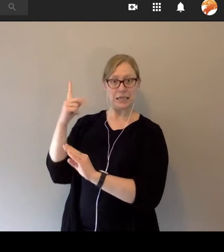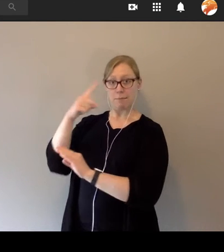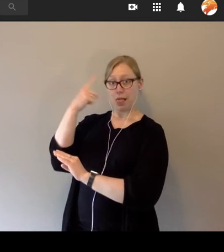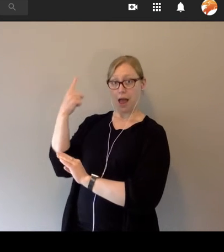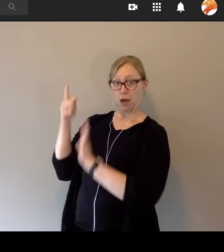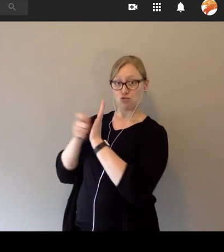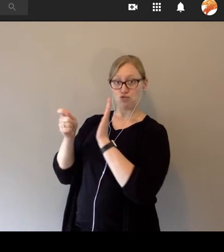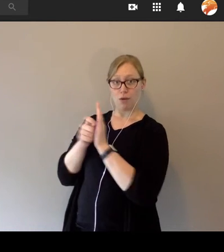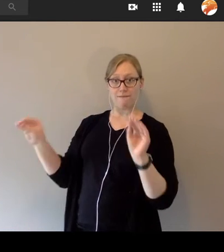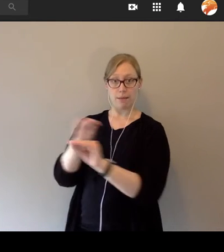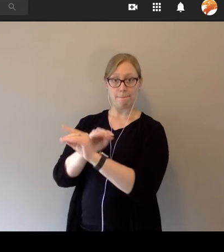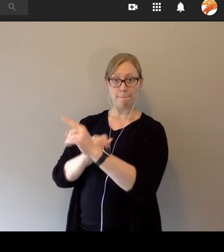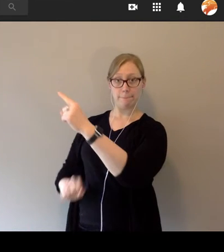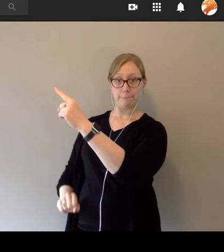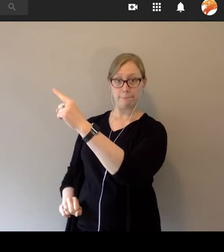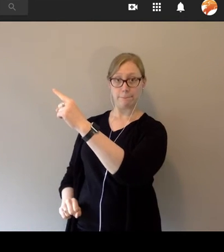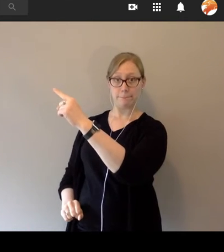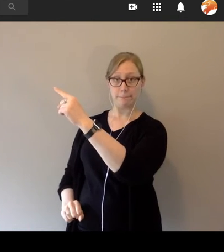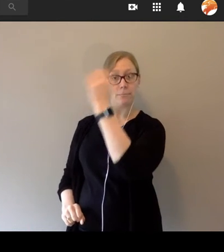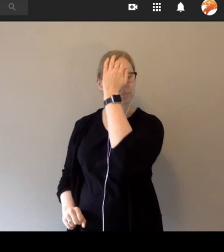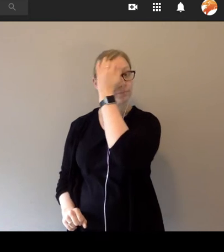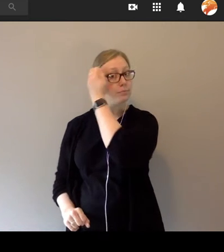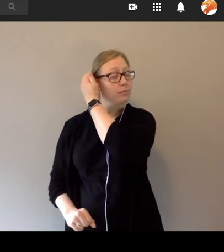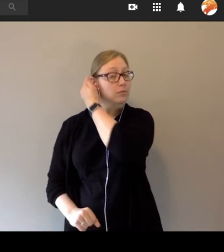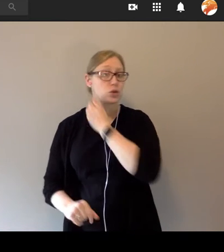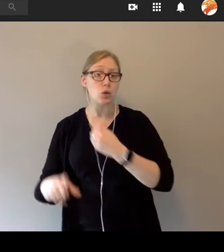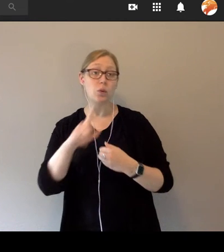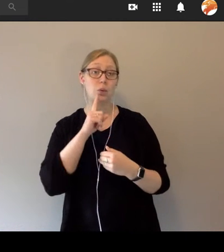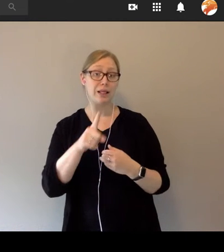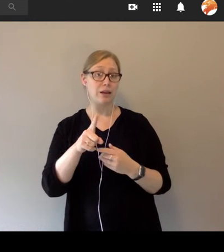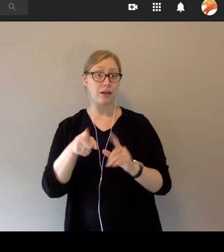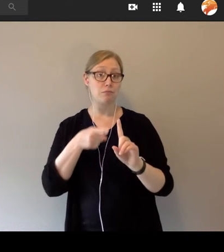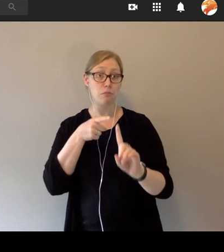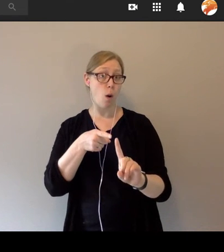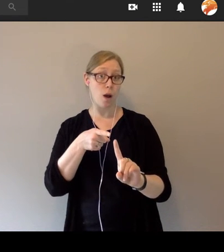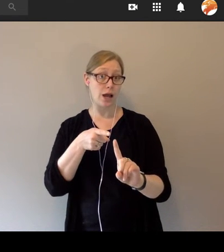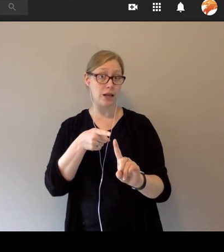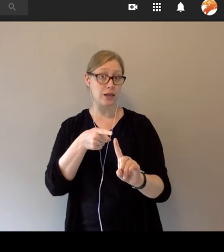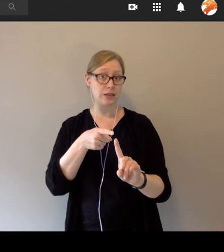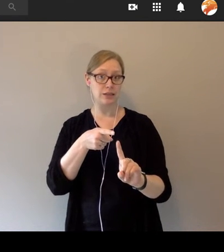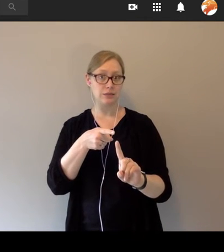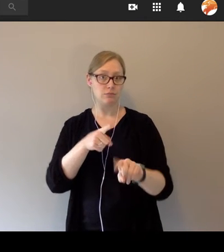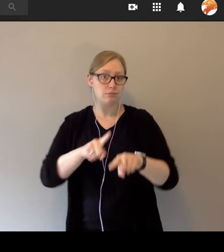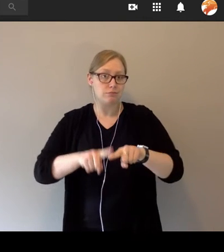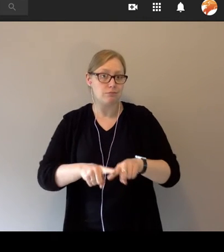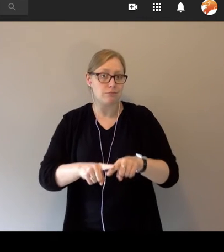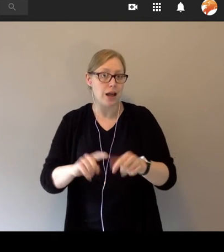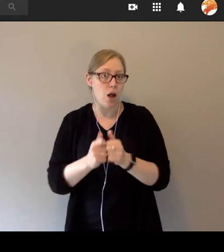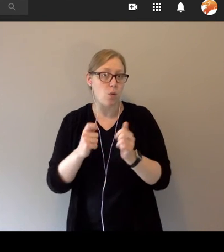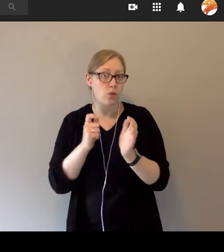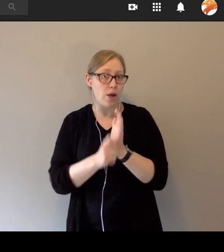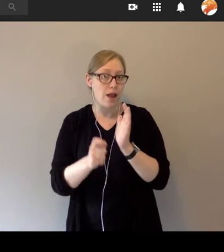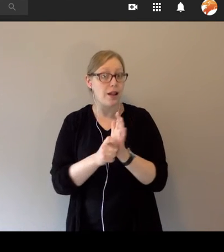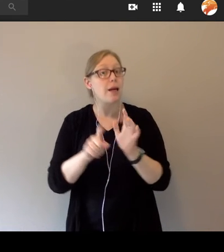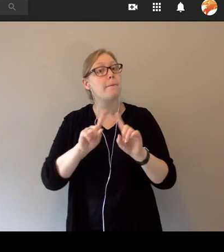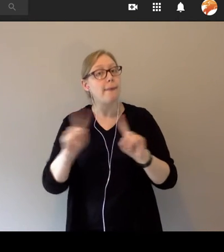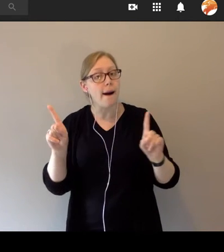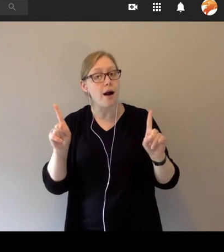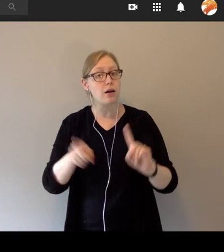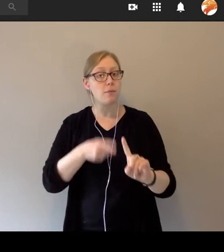cosine of alpha. So all that's saying is, this is the way we're writing it, but what's it saying is that if